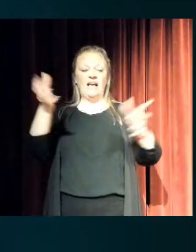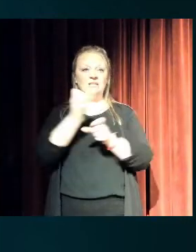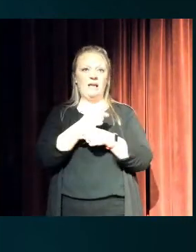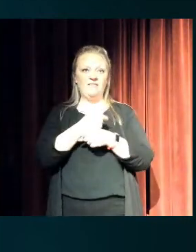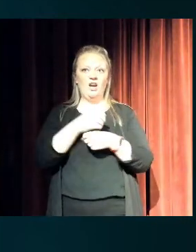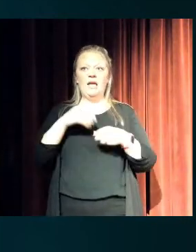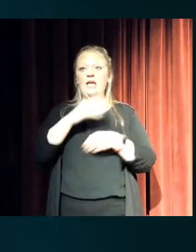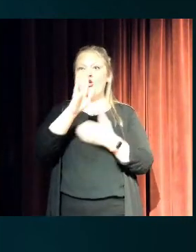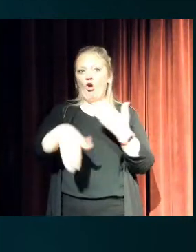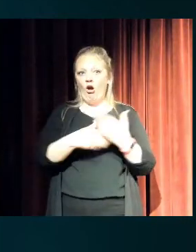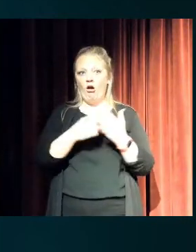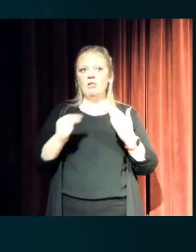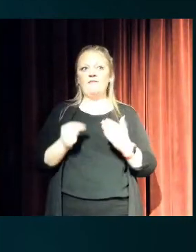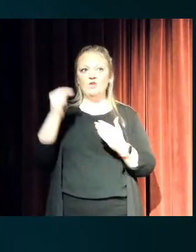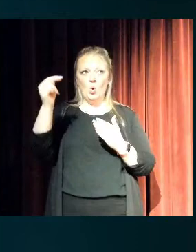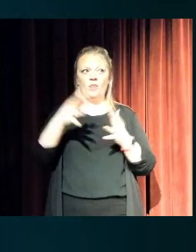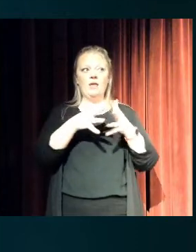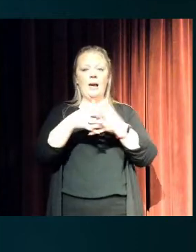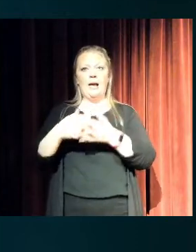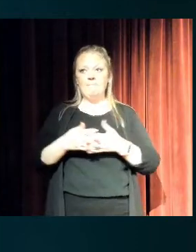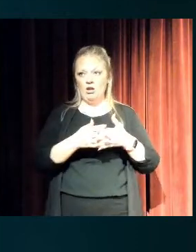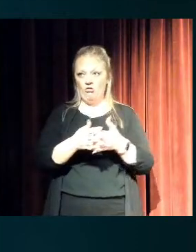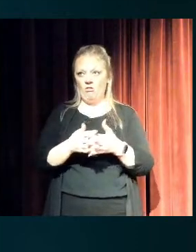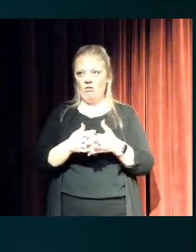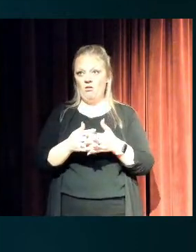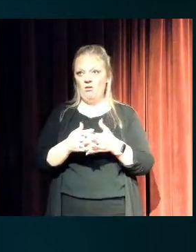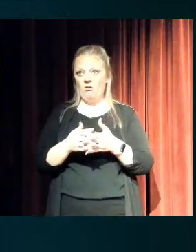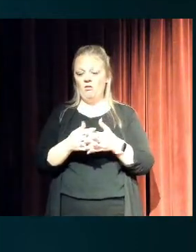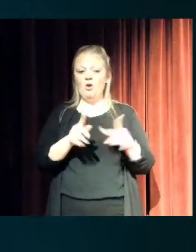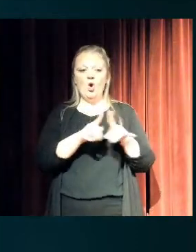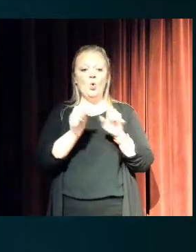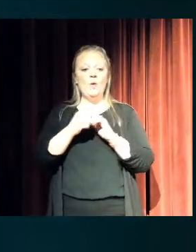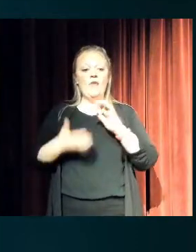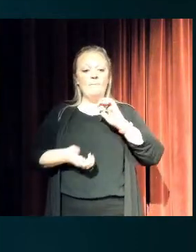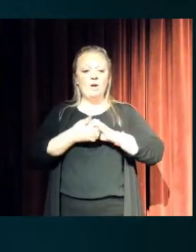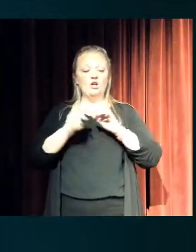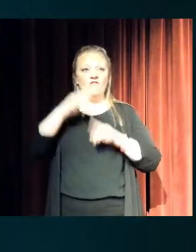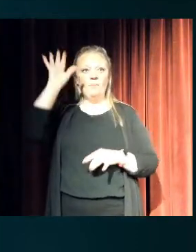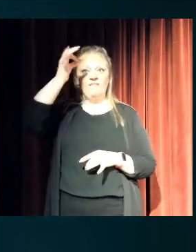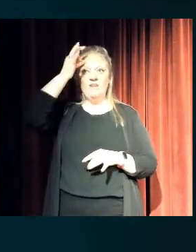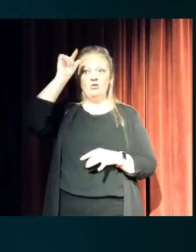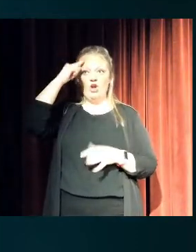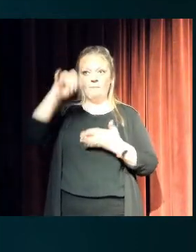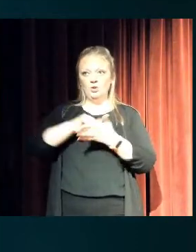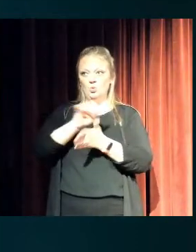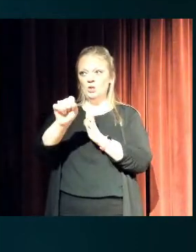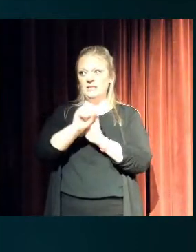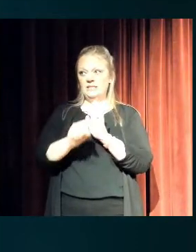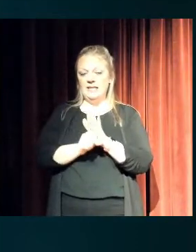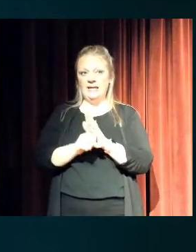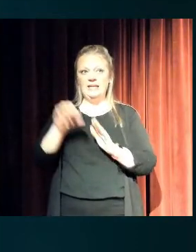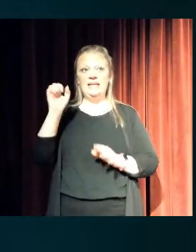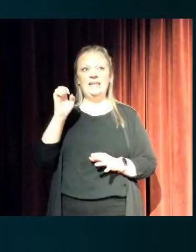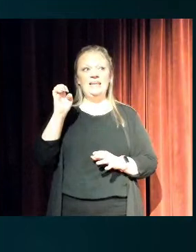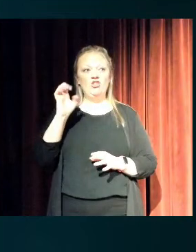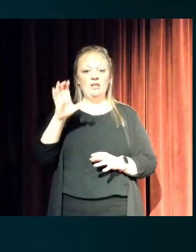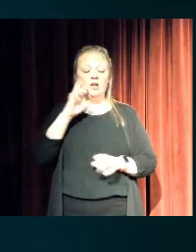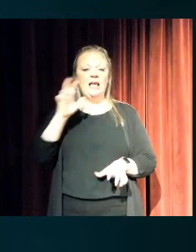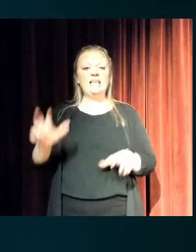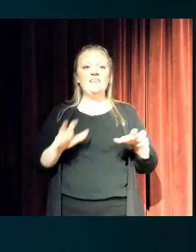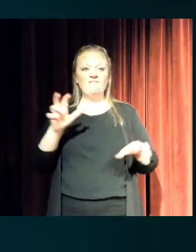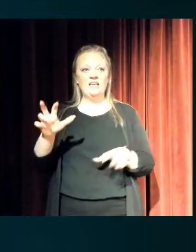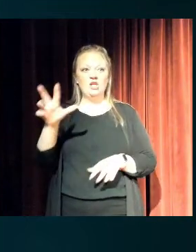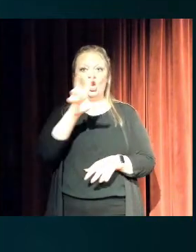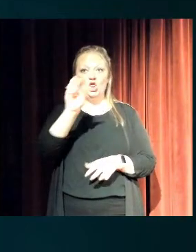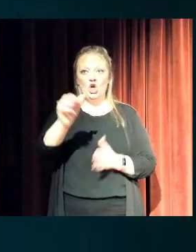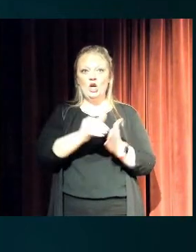of North America. Along with our partners from the federal government and New York State, Erie County has invested